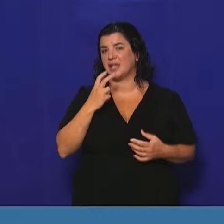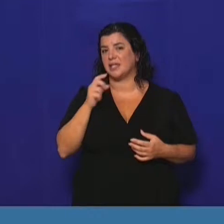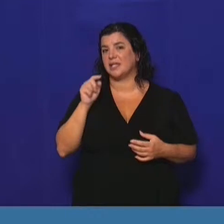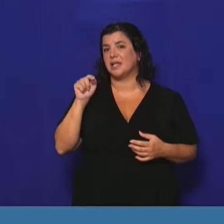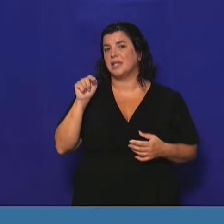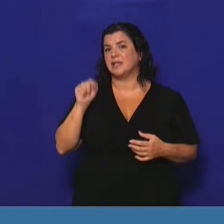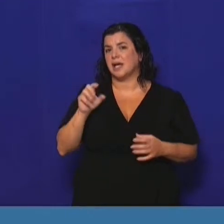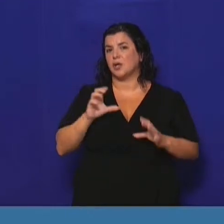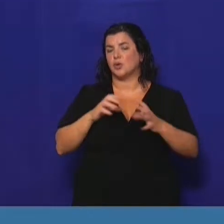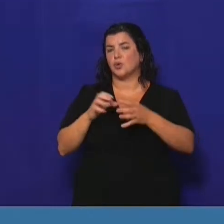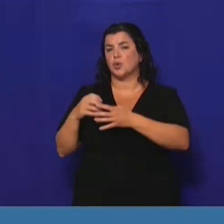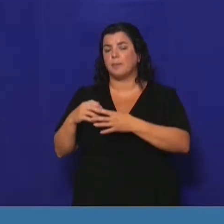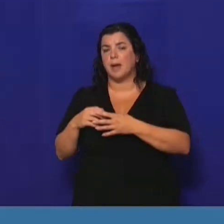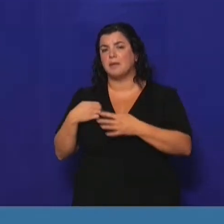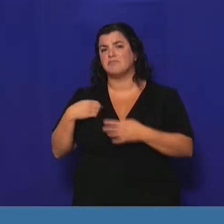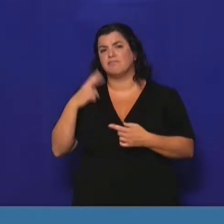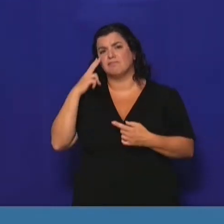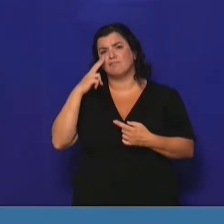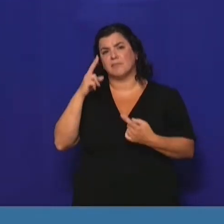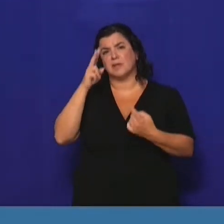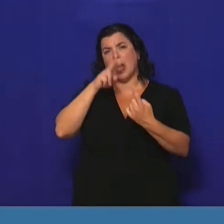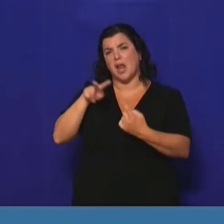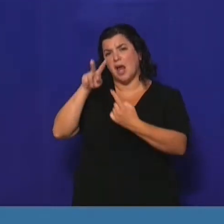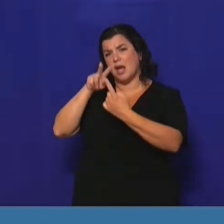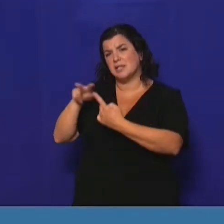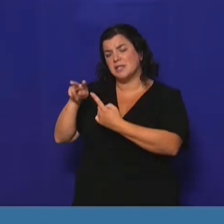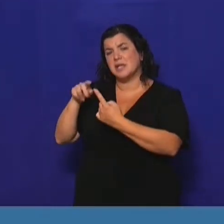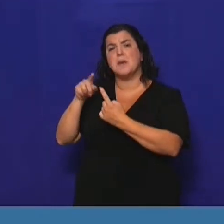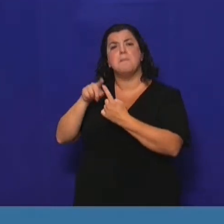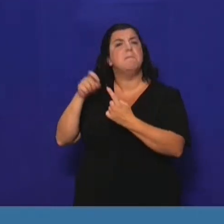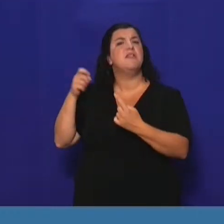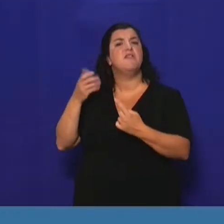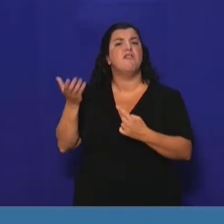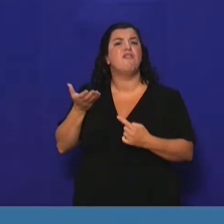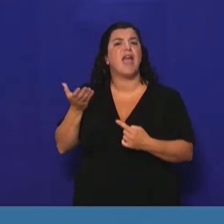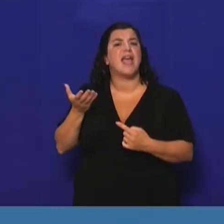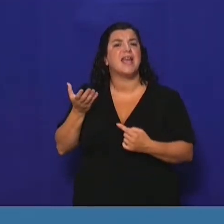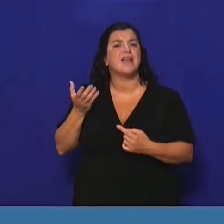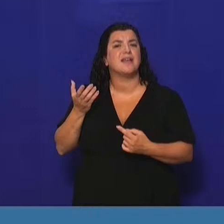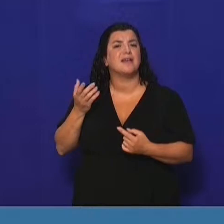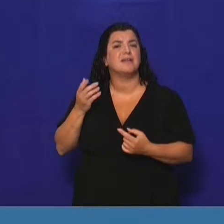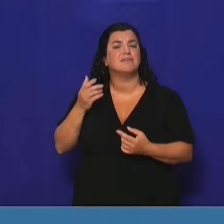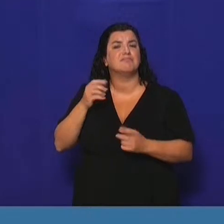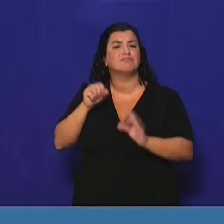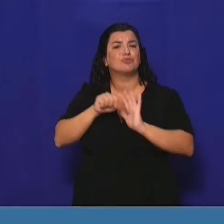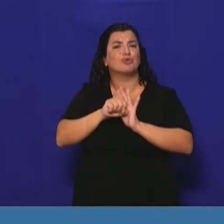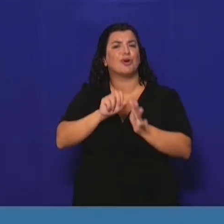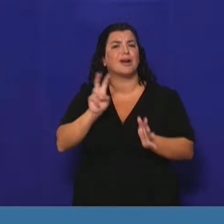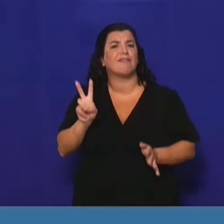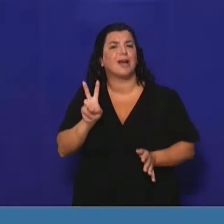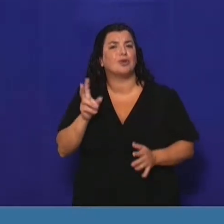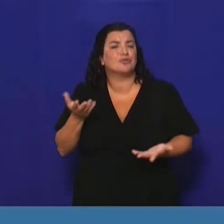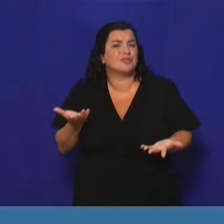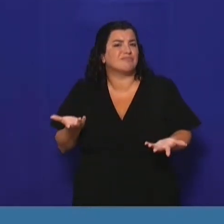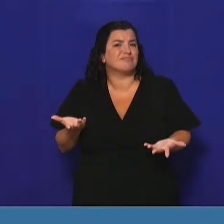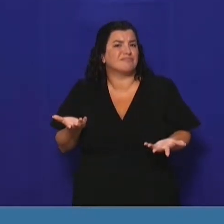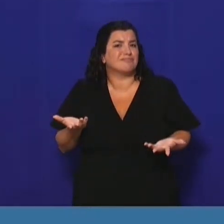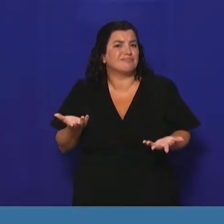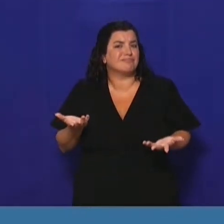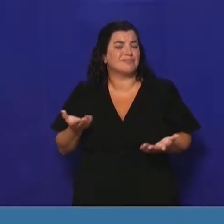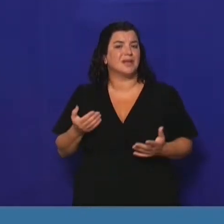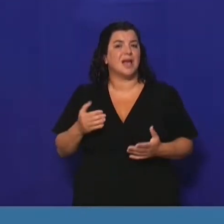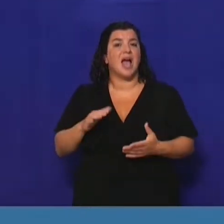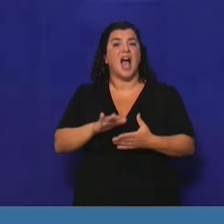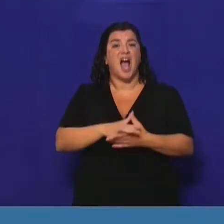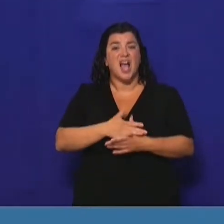xi tip ta' analiżi u rapport mediku fuq is-sors tal-dawn il-clusters, sfortunatament